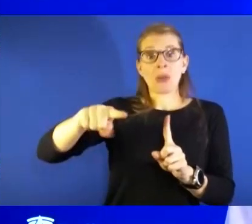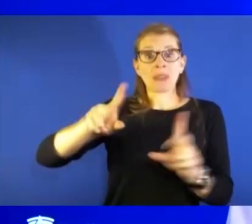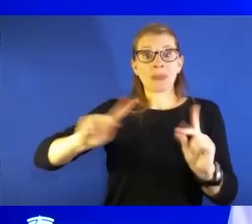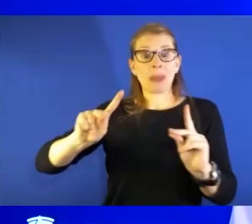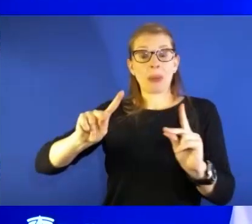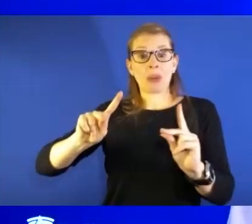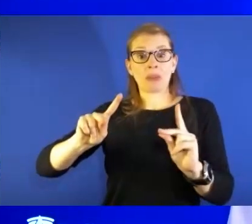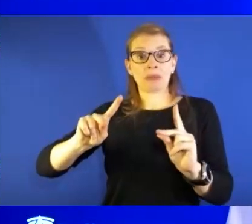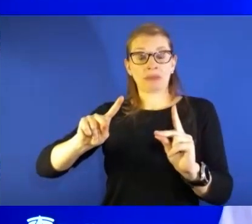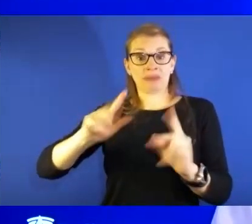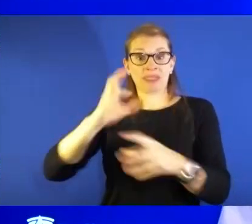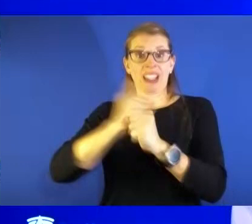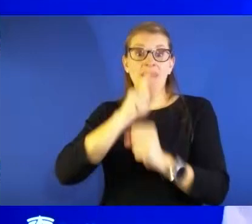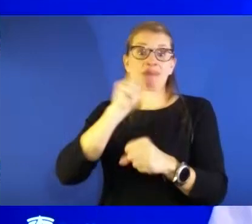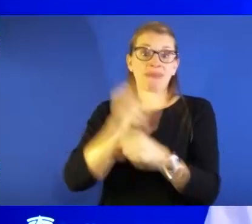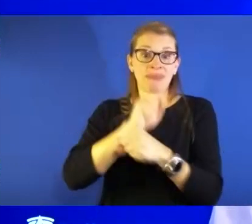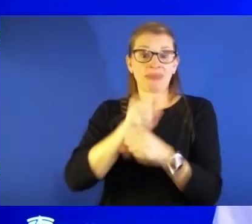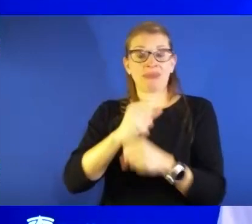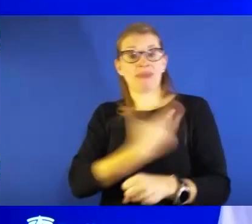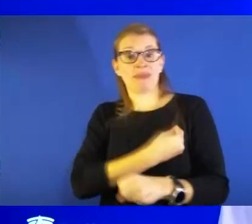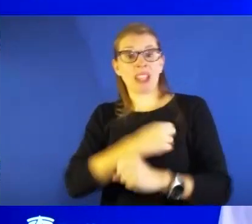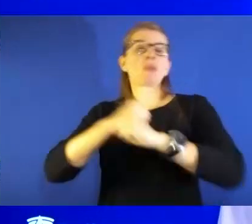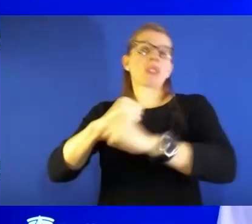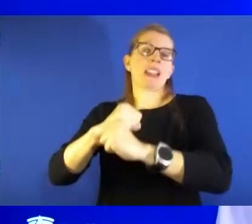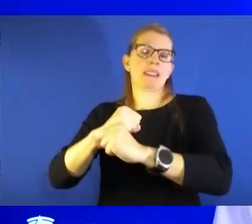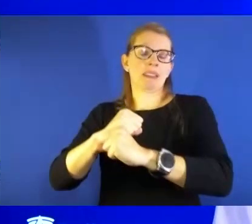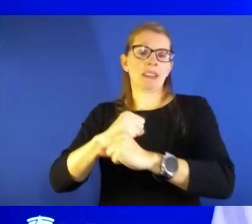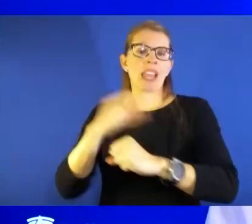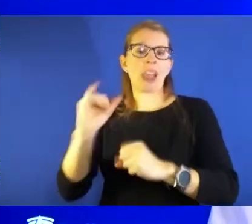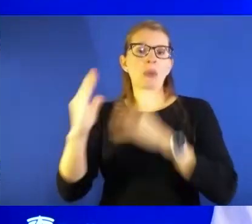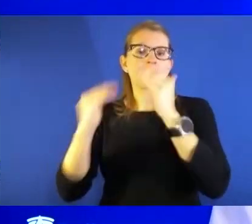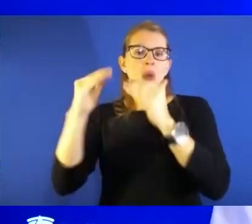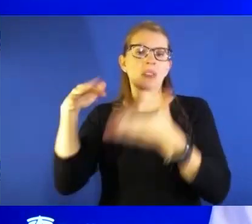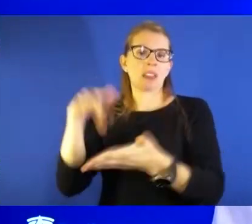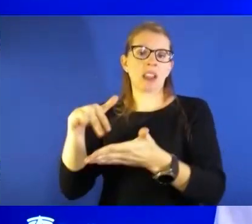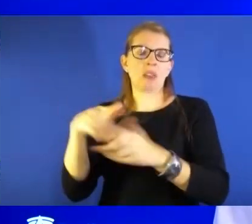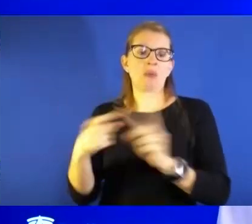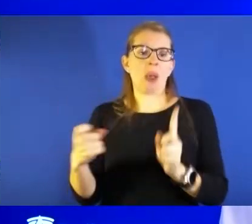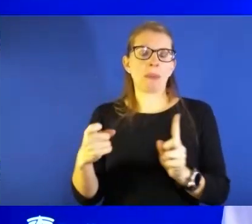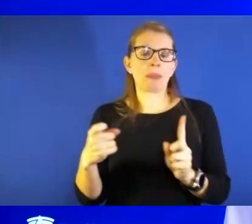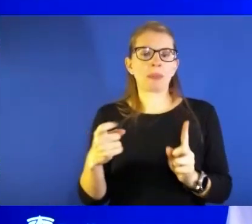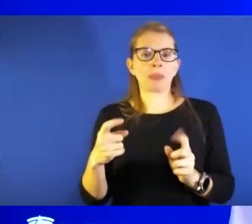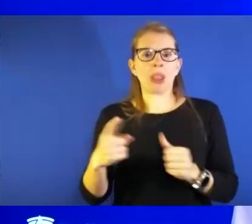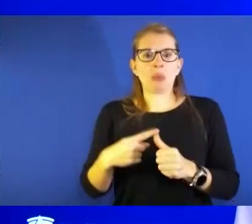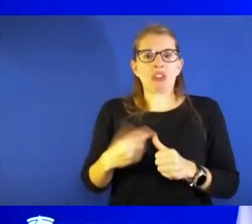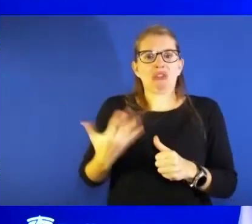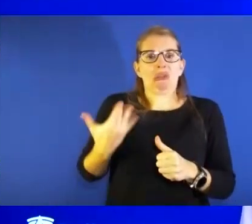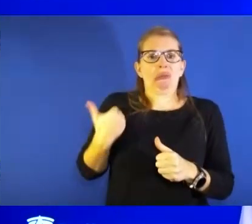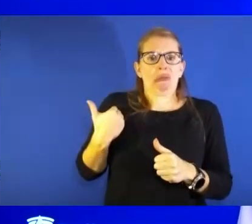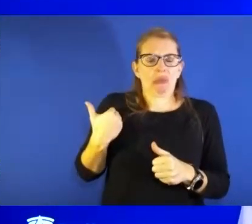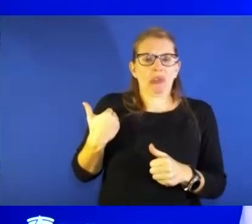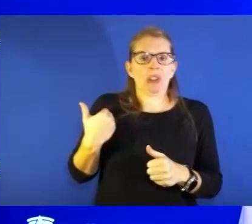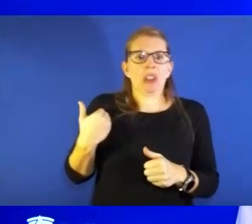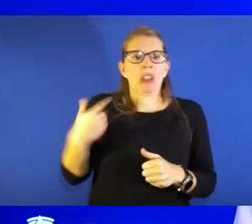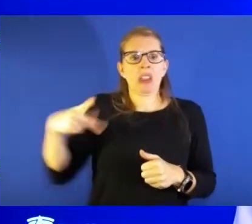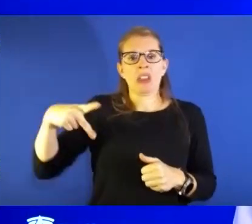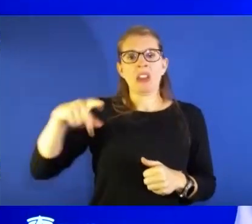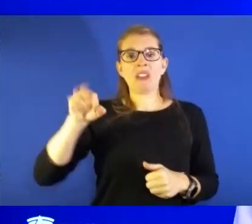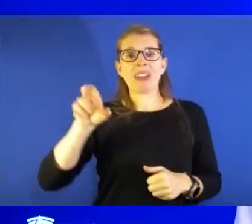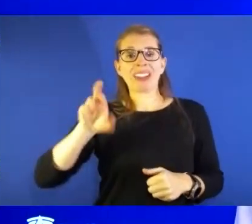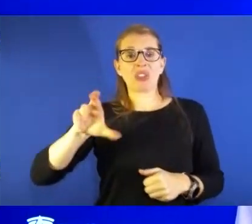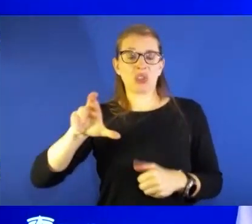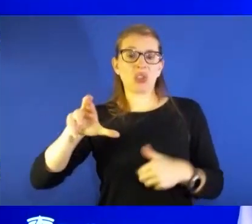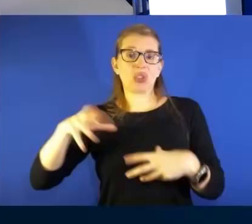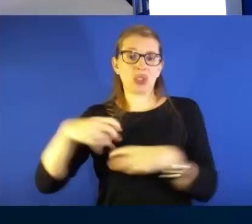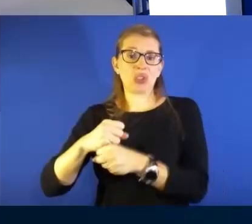from infection. But again, that was an adult study, and that was from some of the original Pfizer FDA briefs, but also Moderna